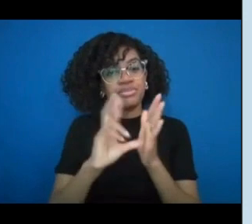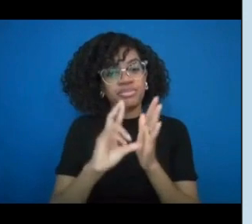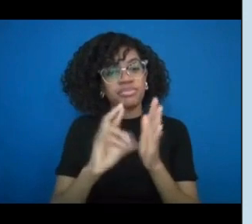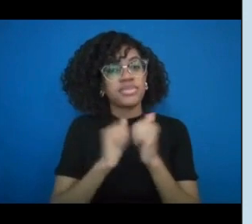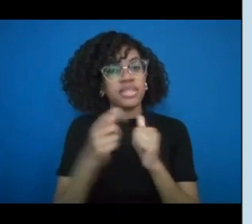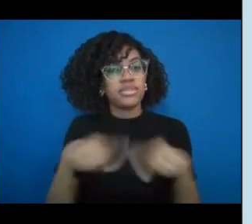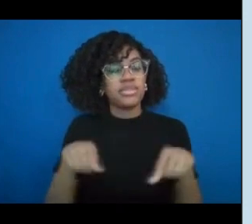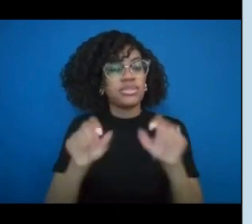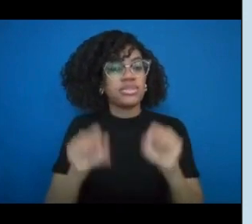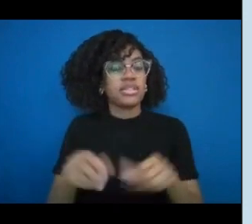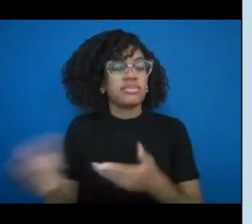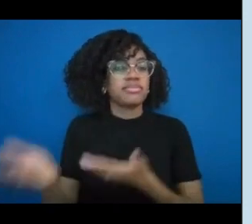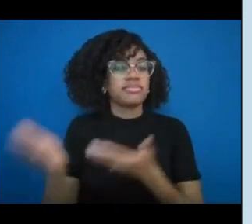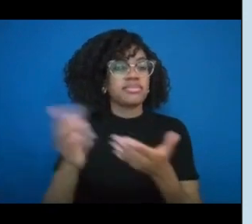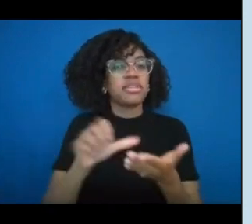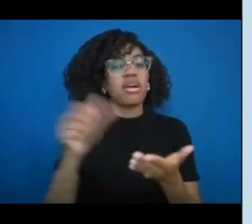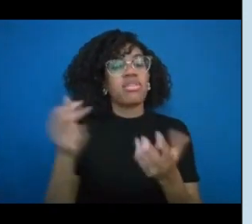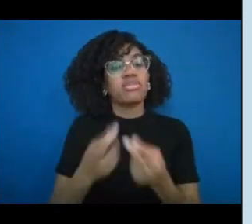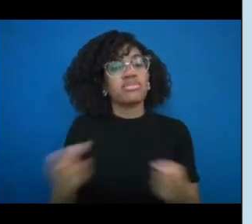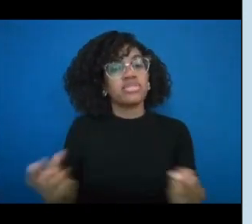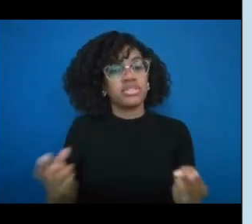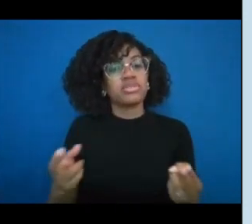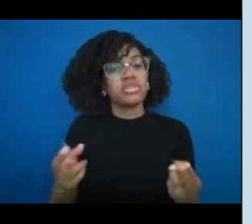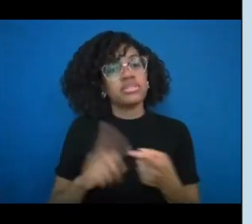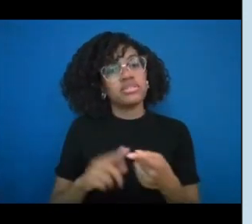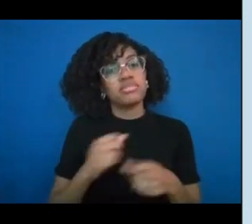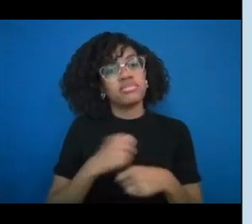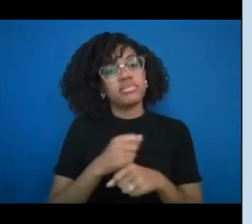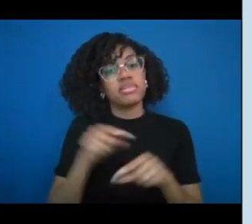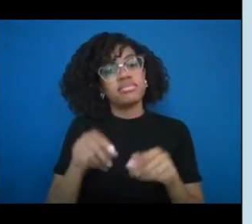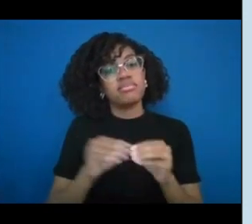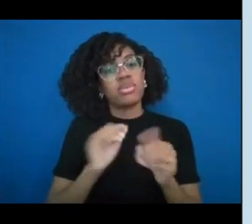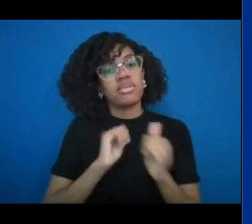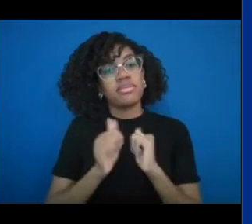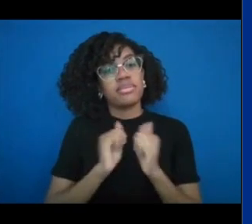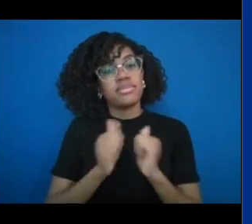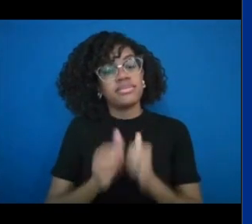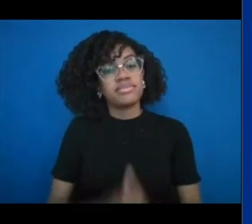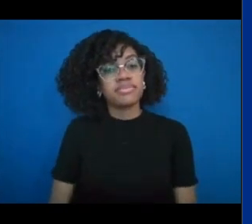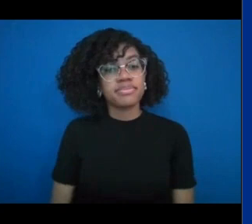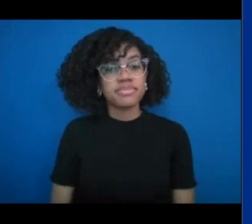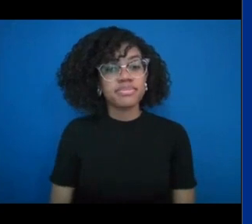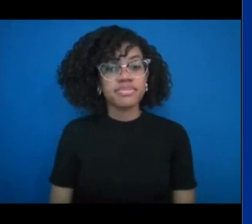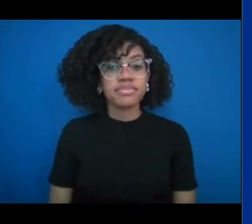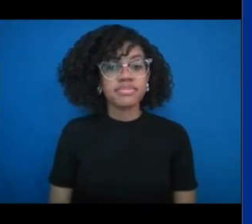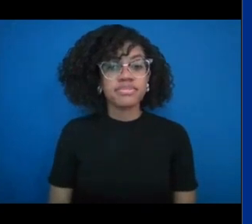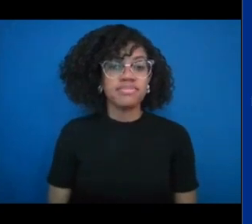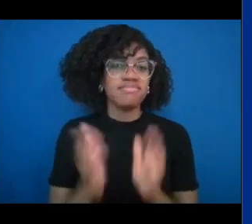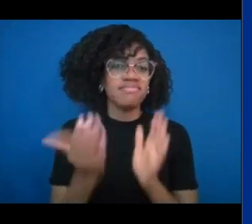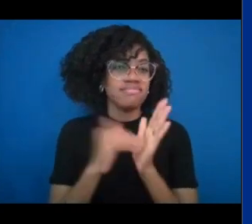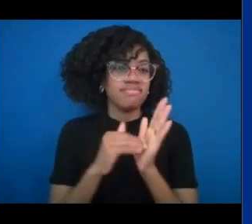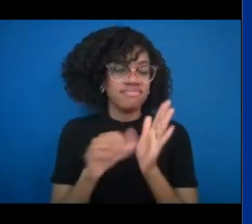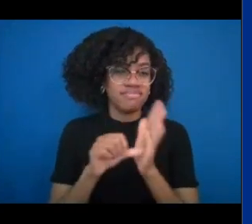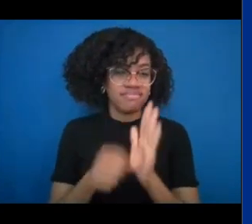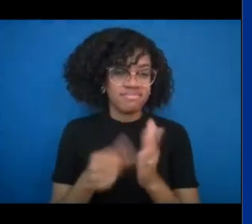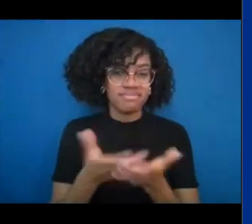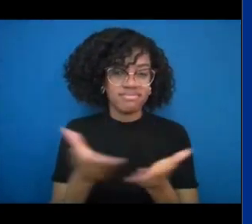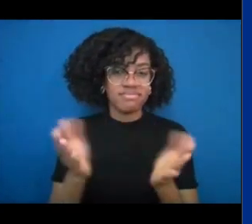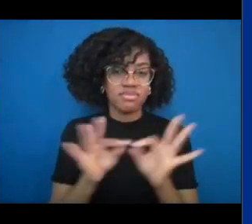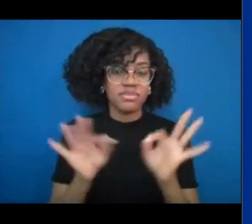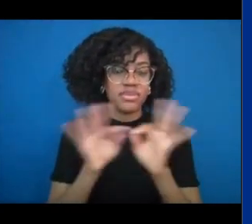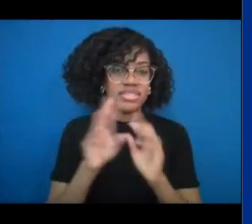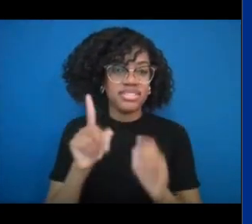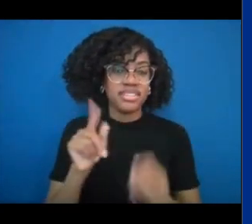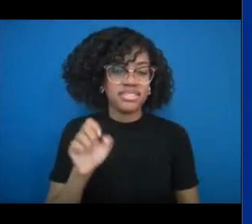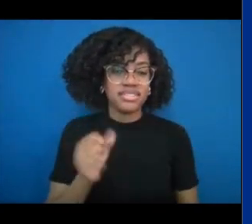other resources to bear to make your projects more competitive. Once again, just a reminder of all those